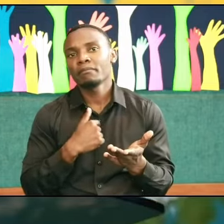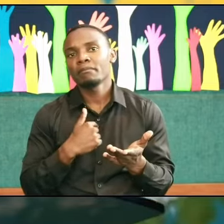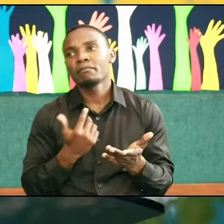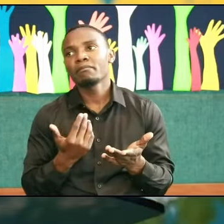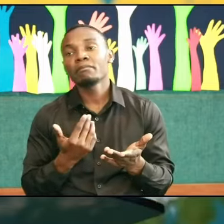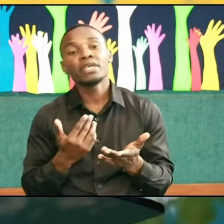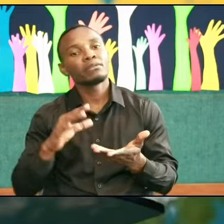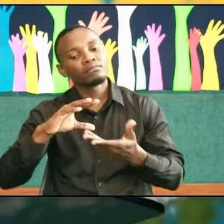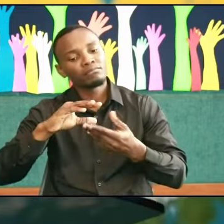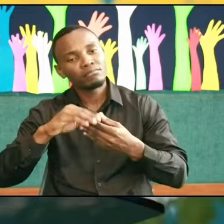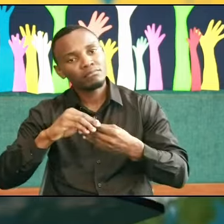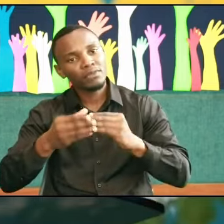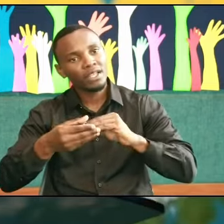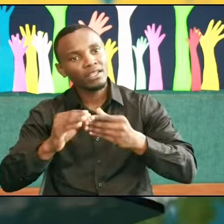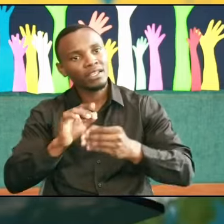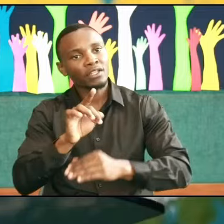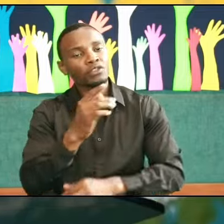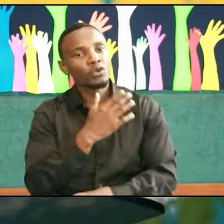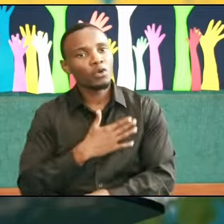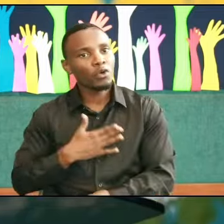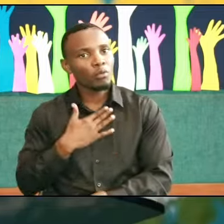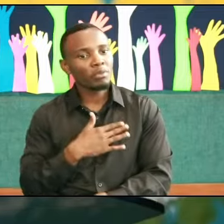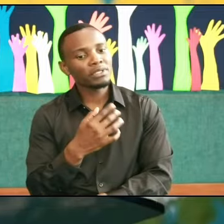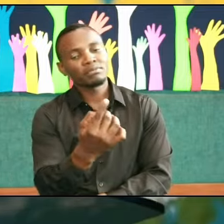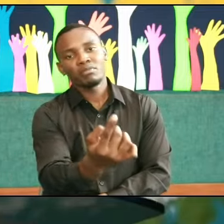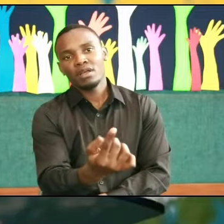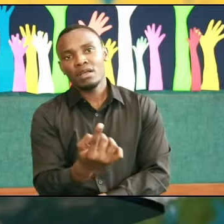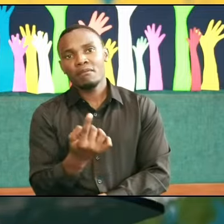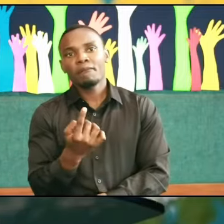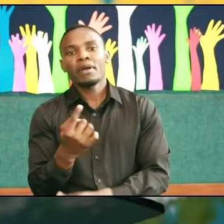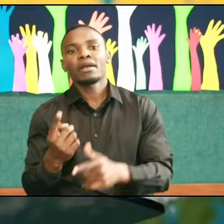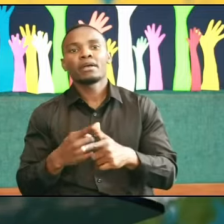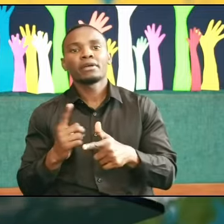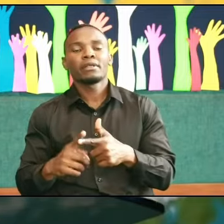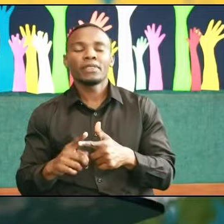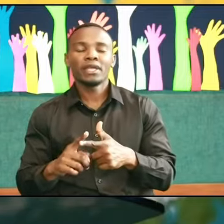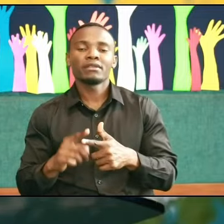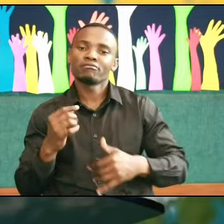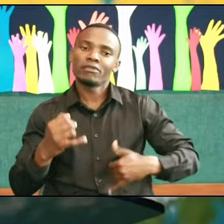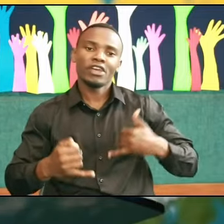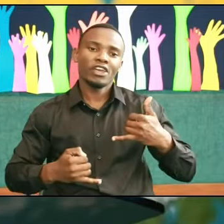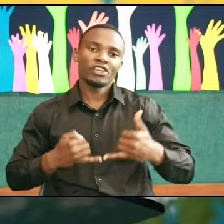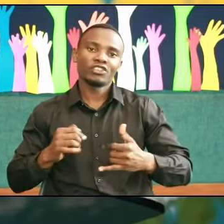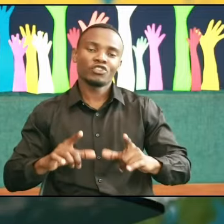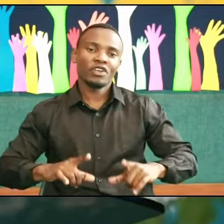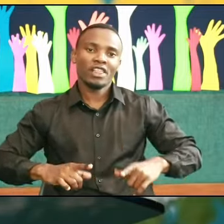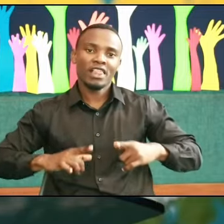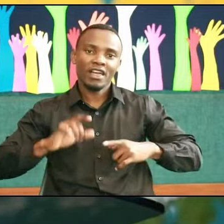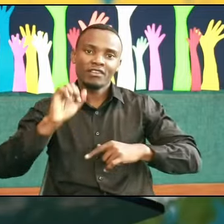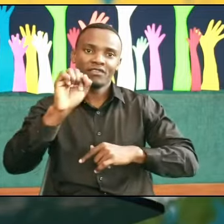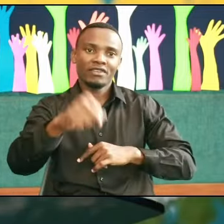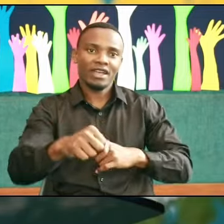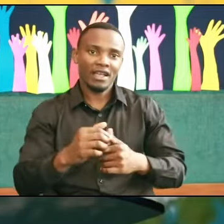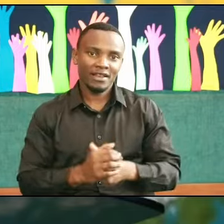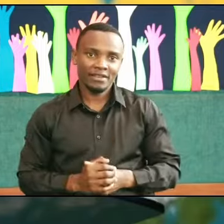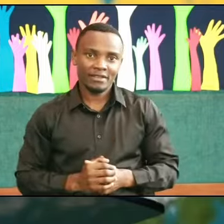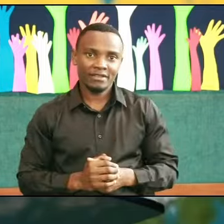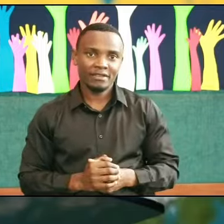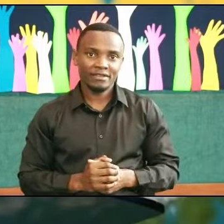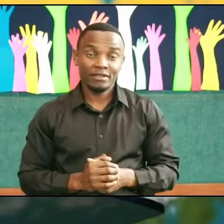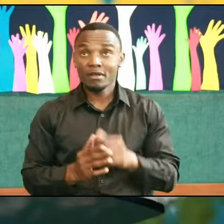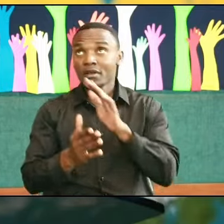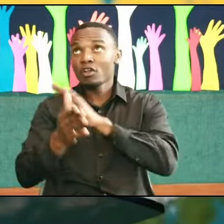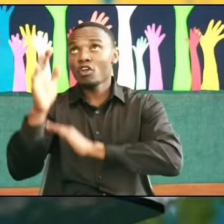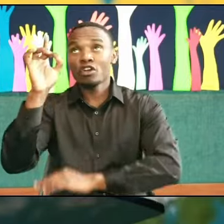who created you. Please come back to me so that you may enjoy life. He was angry at the